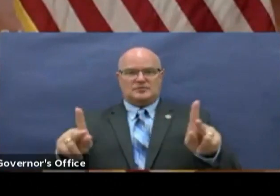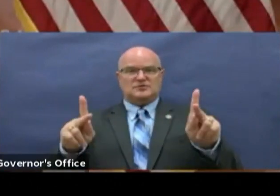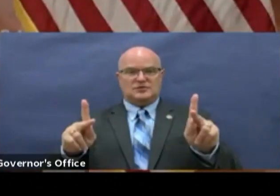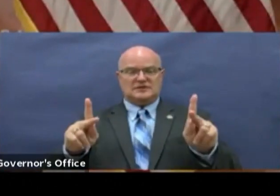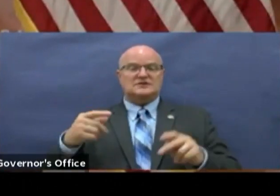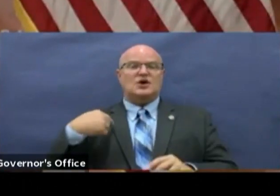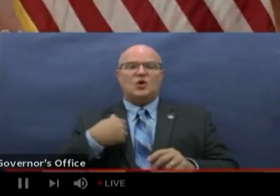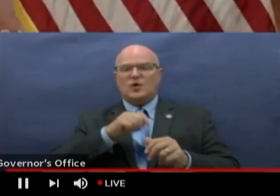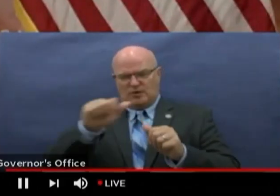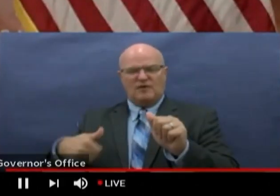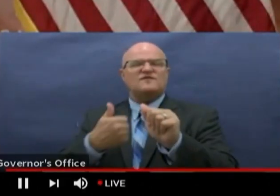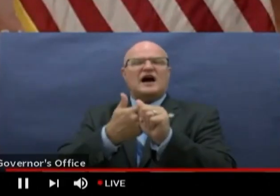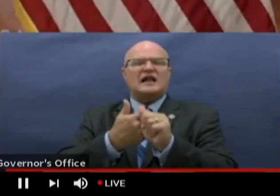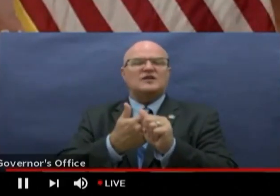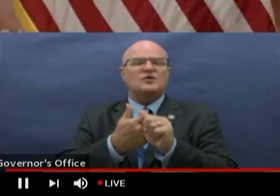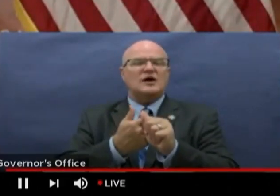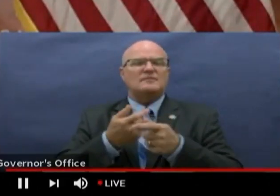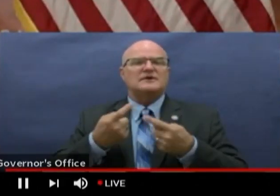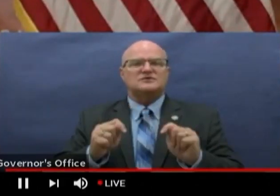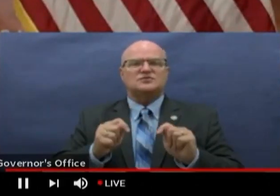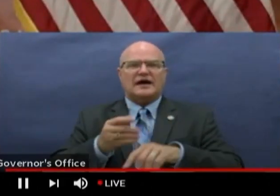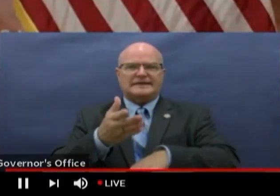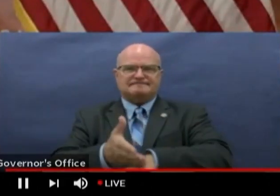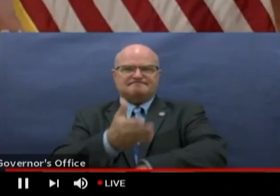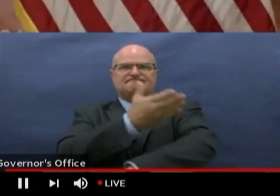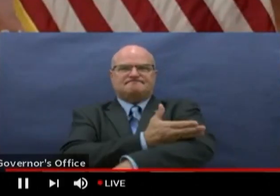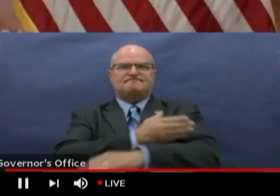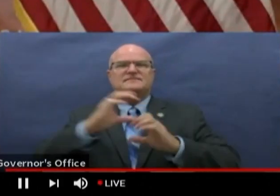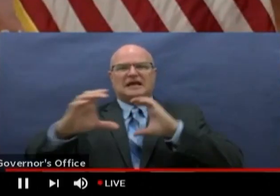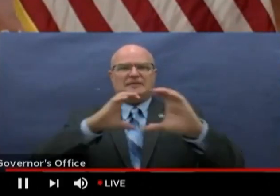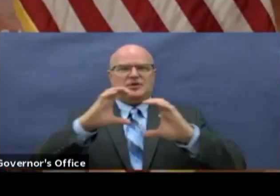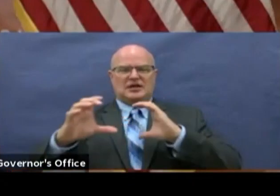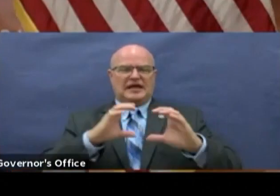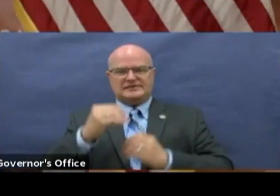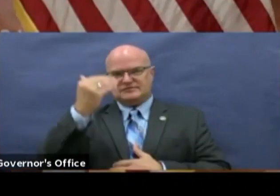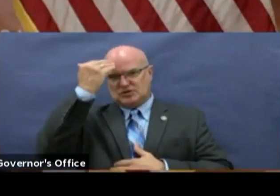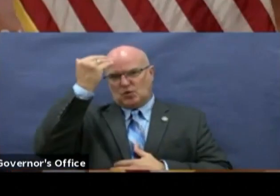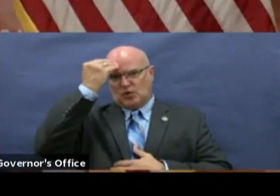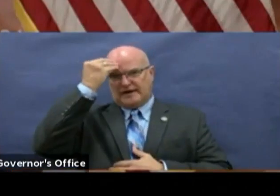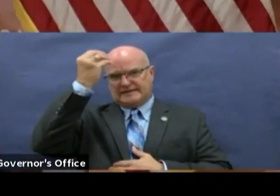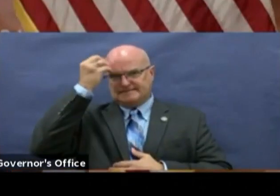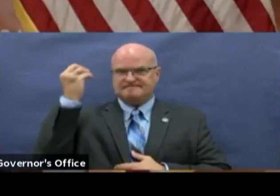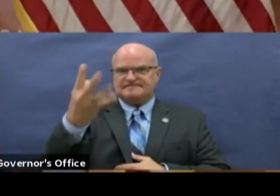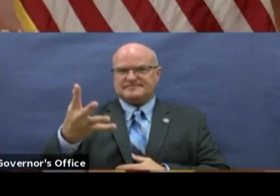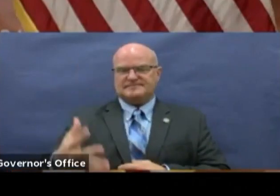can follow up and try to enhance those communications and awareness.